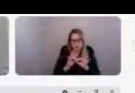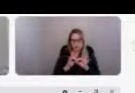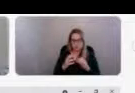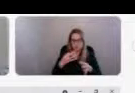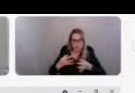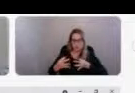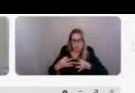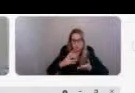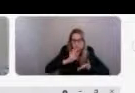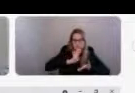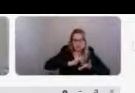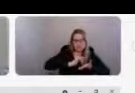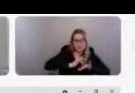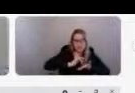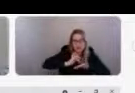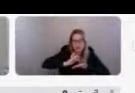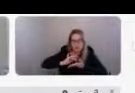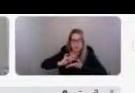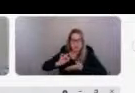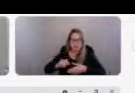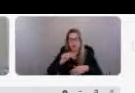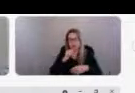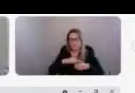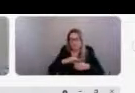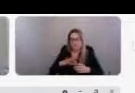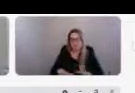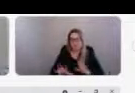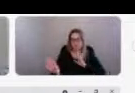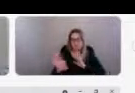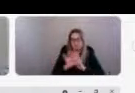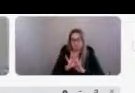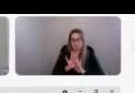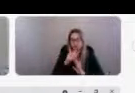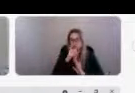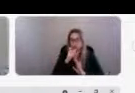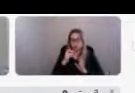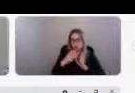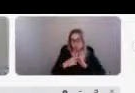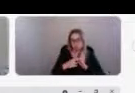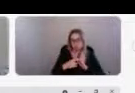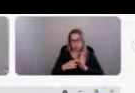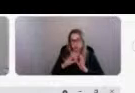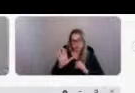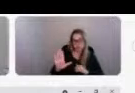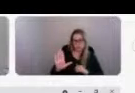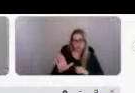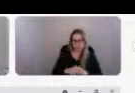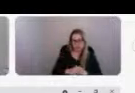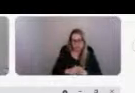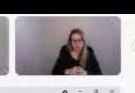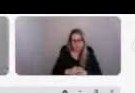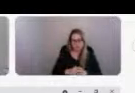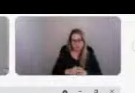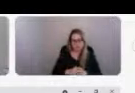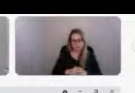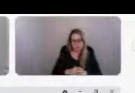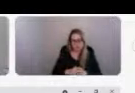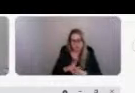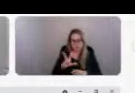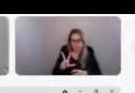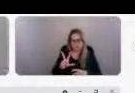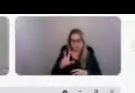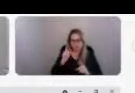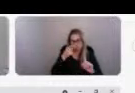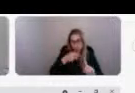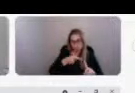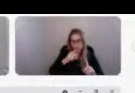gerrymandering instead of voters selecting who represents them the purpose of voting this